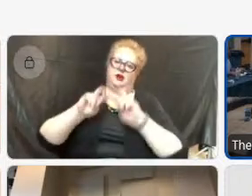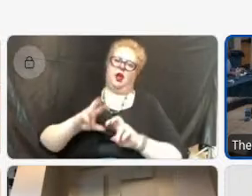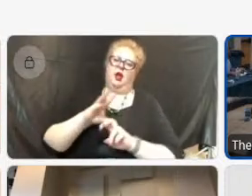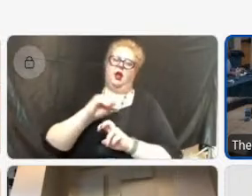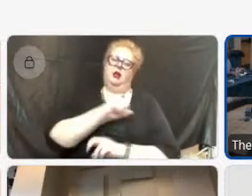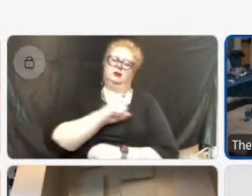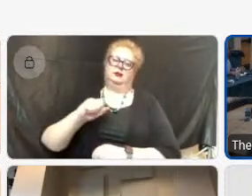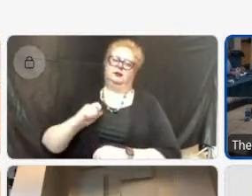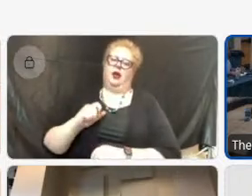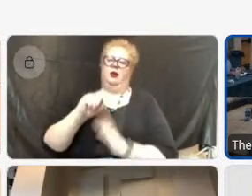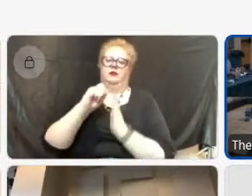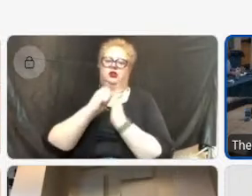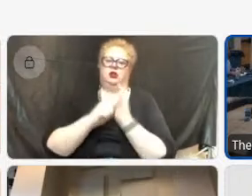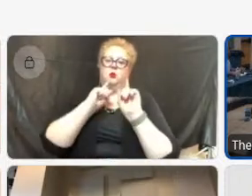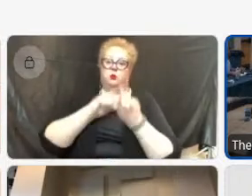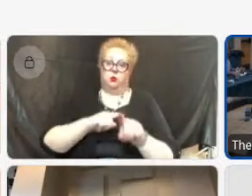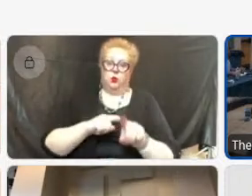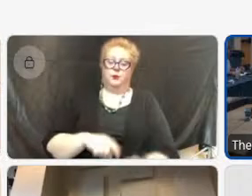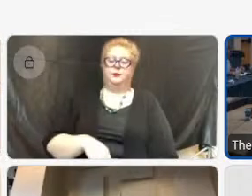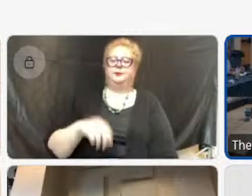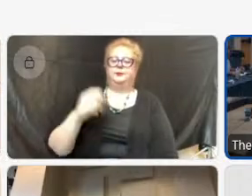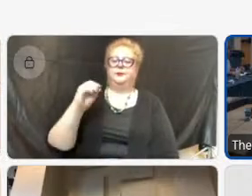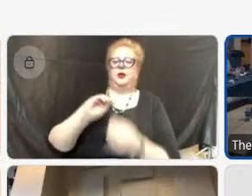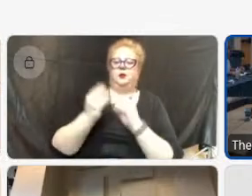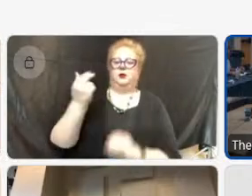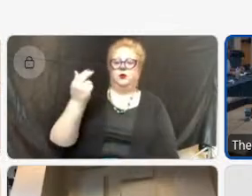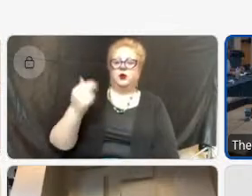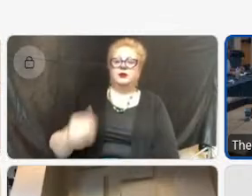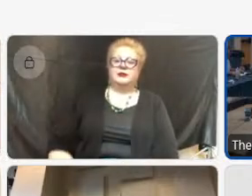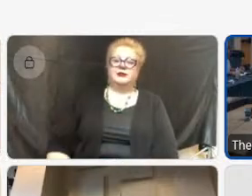staff report. Item 13,